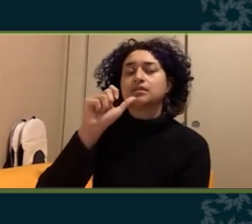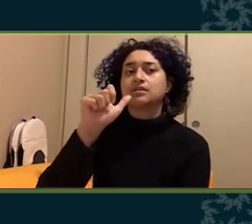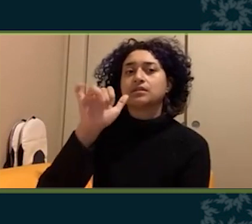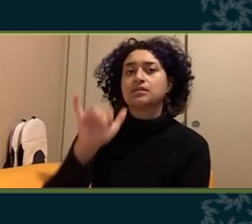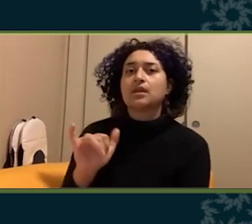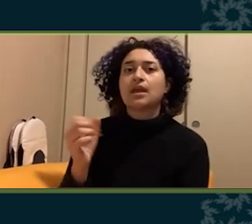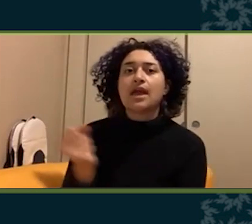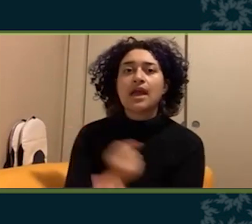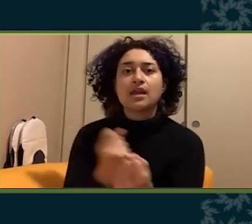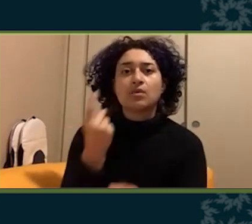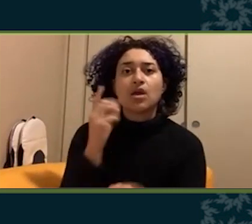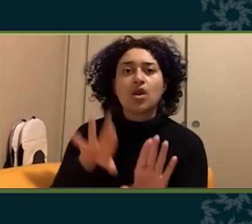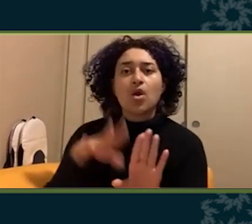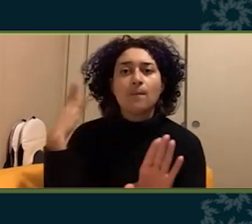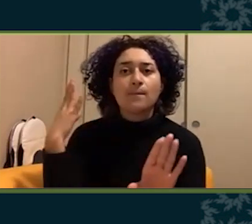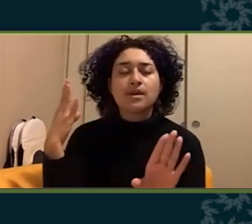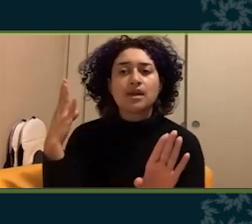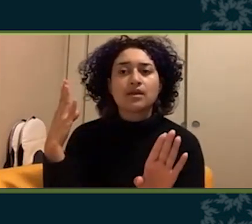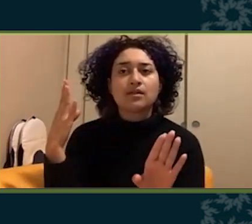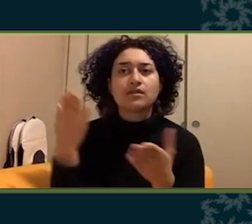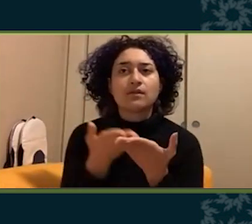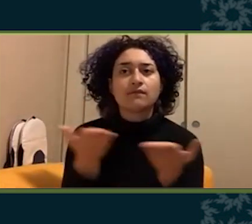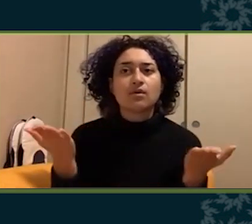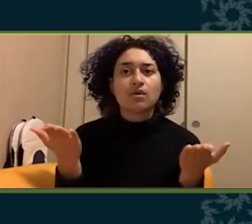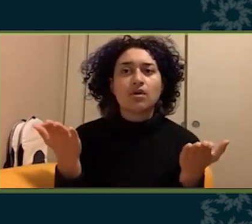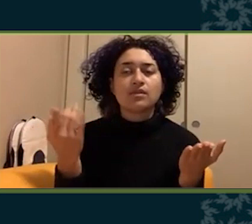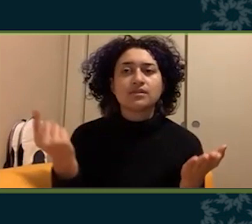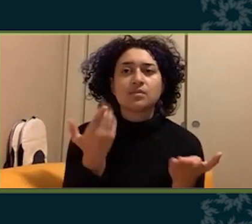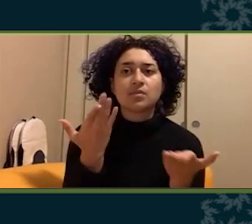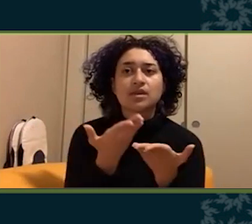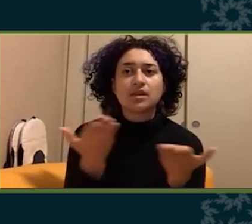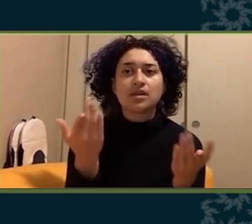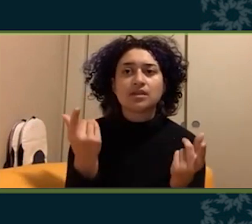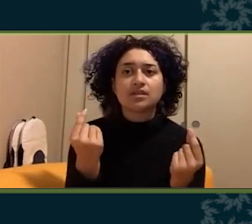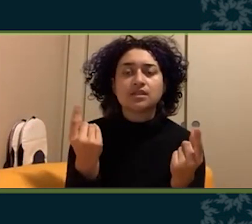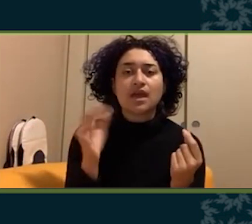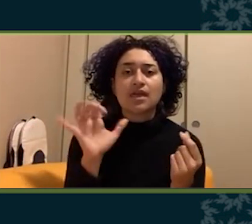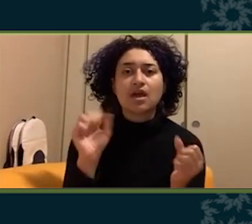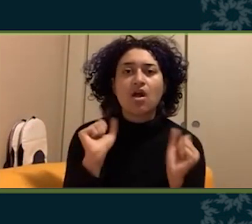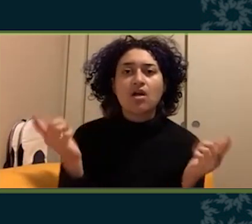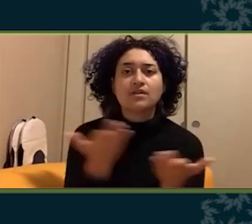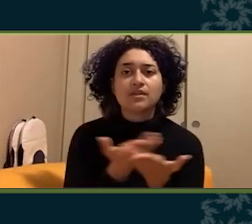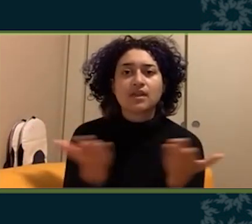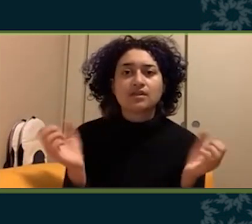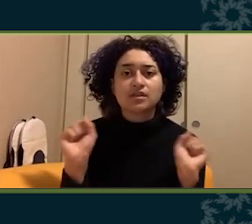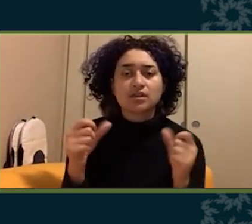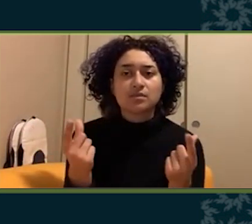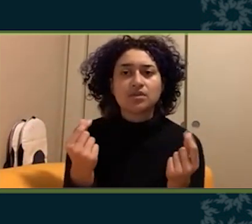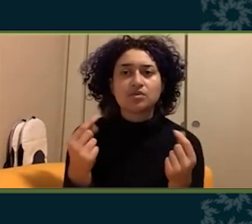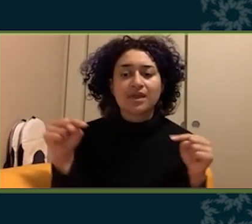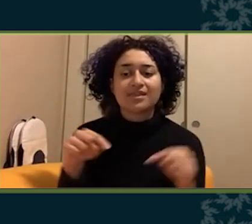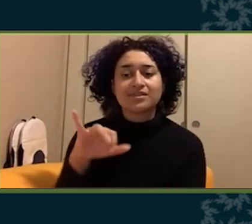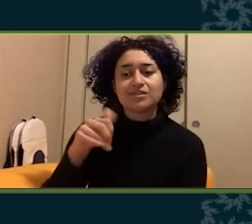floor, there's somebody here today who, of all the things that they could have been doing this, January